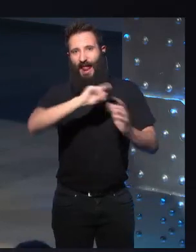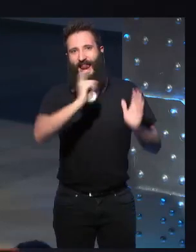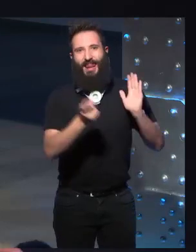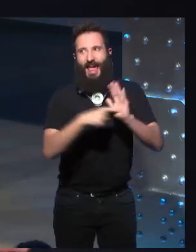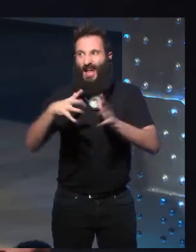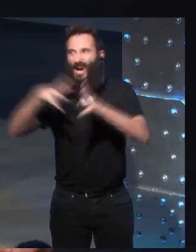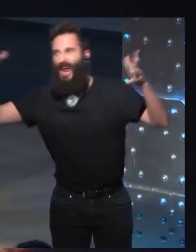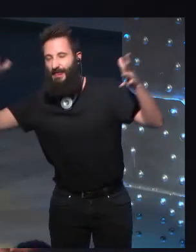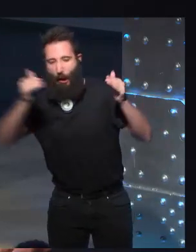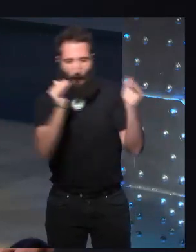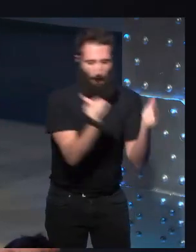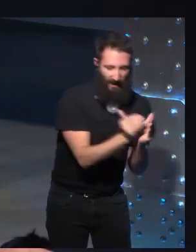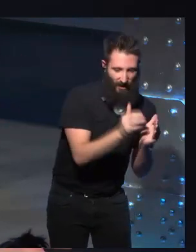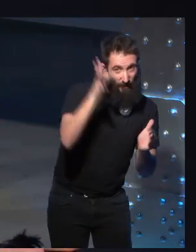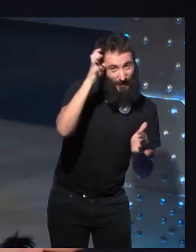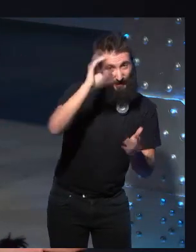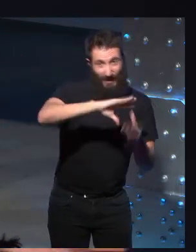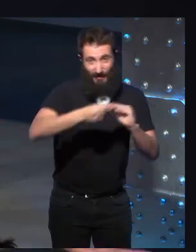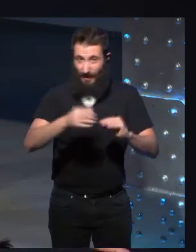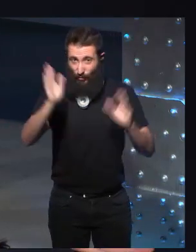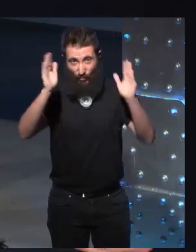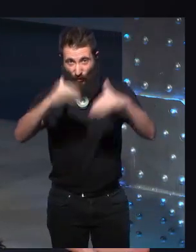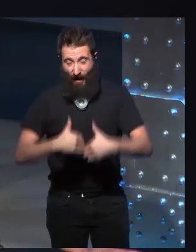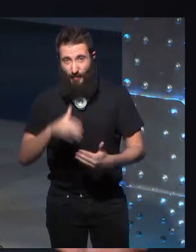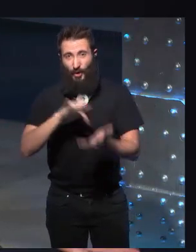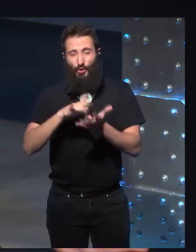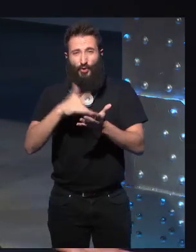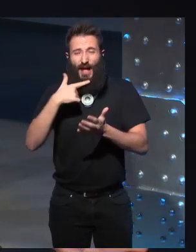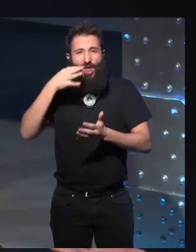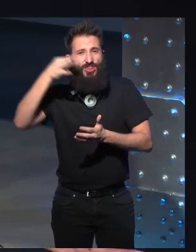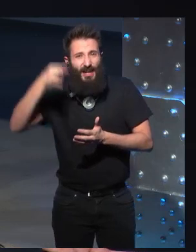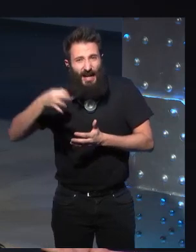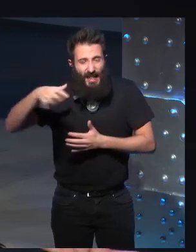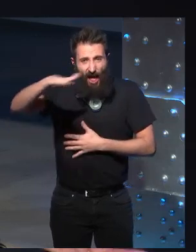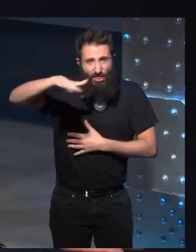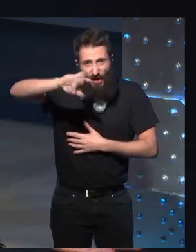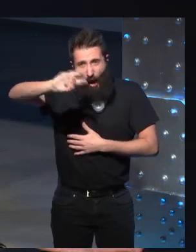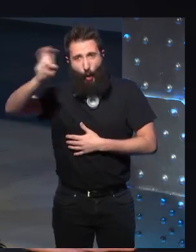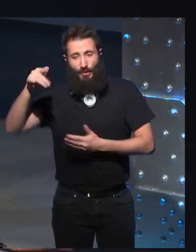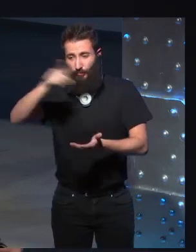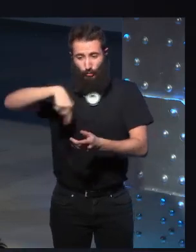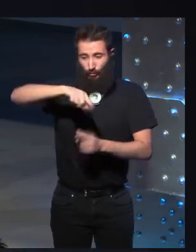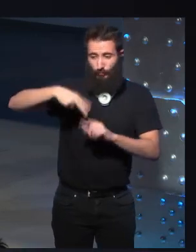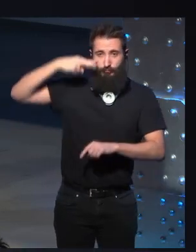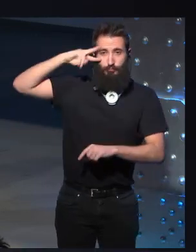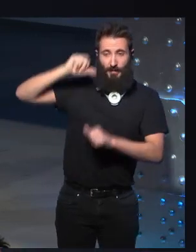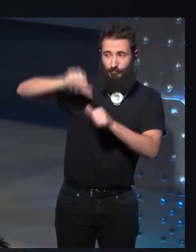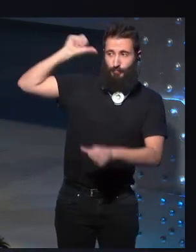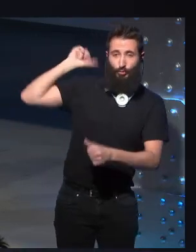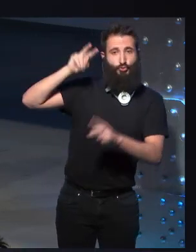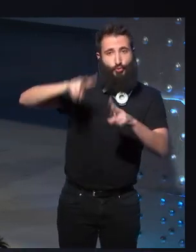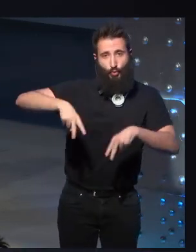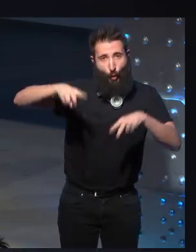is another region of reality we've never experienced either, and that's the very